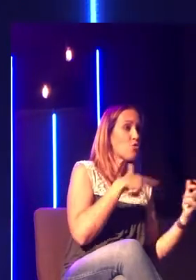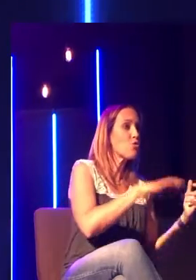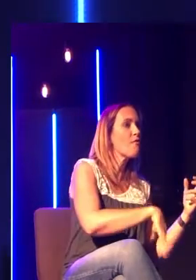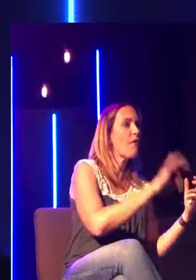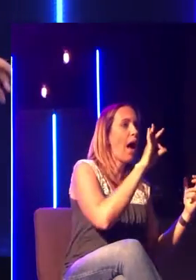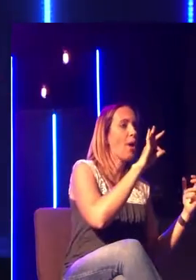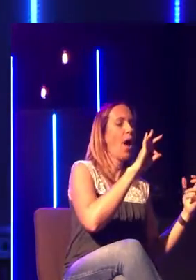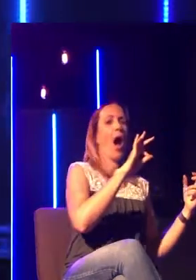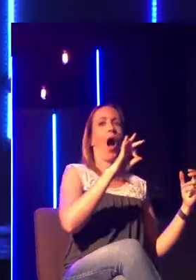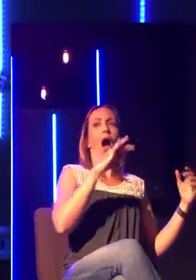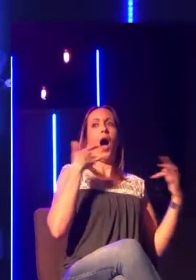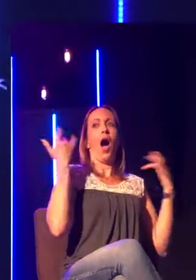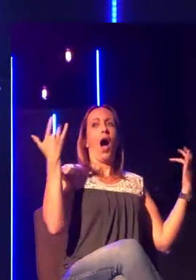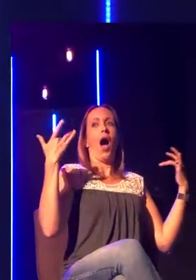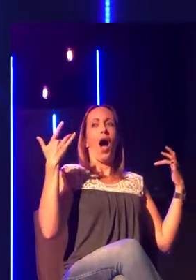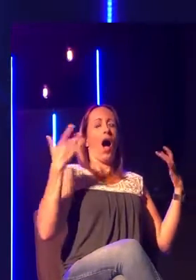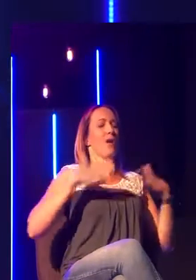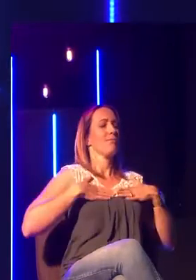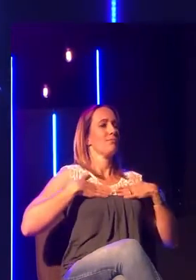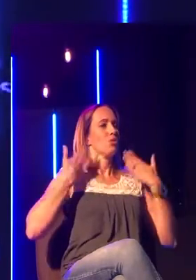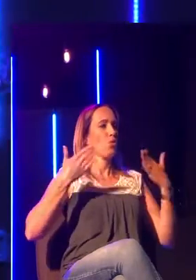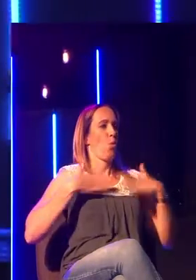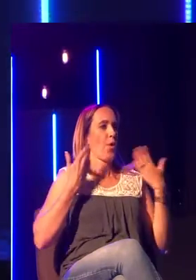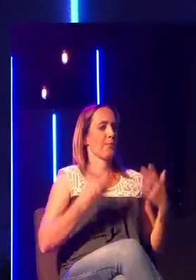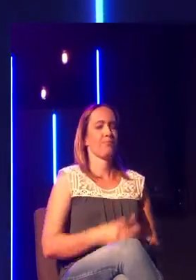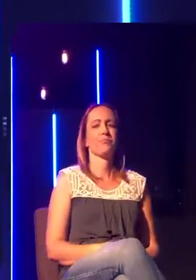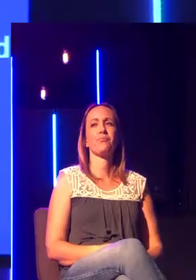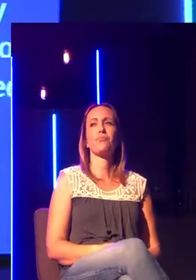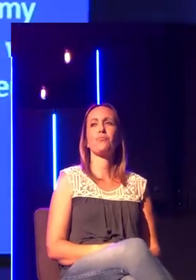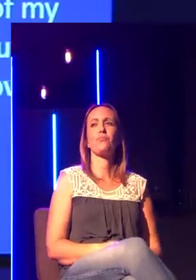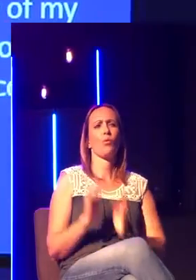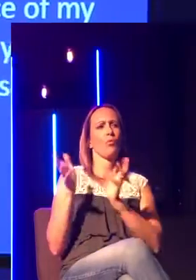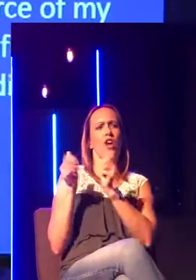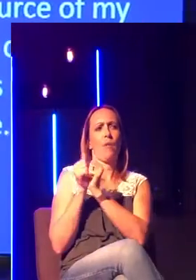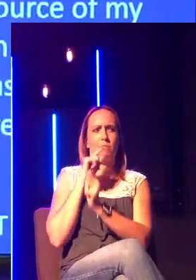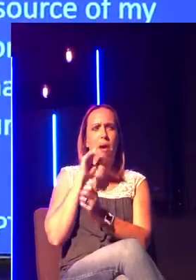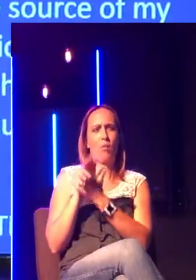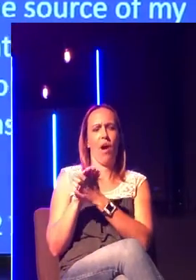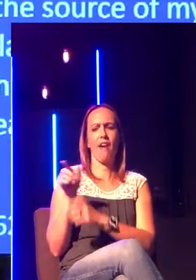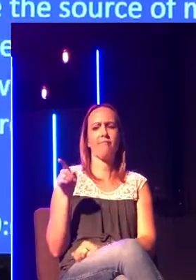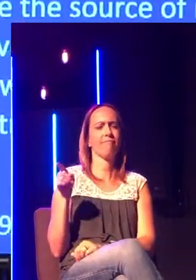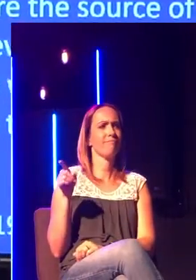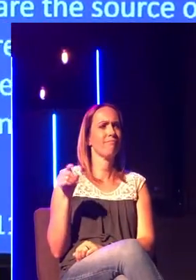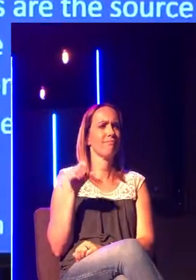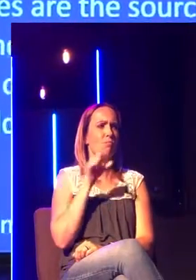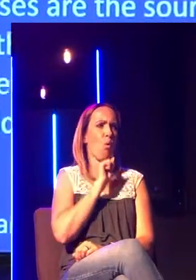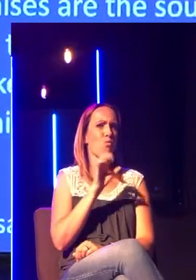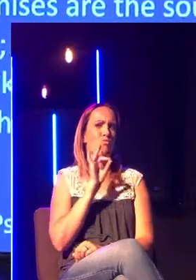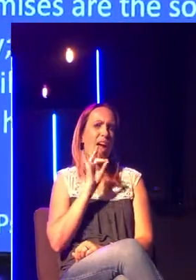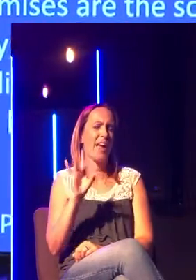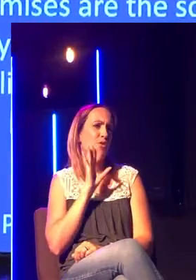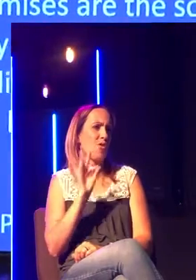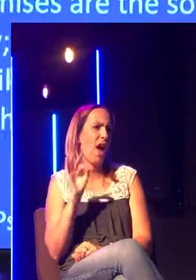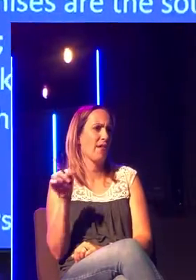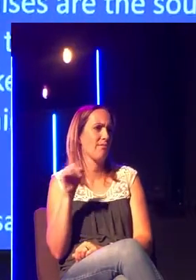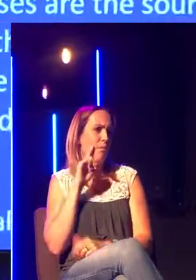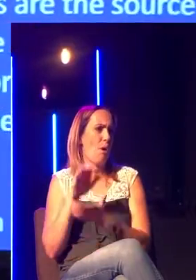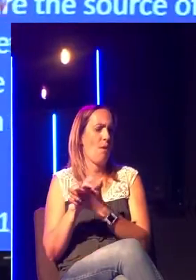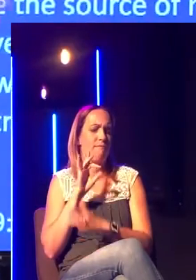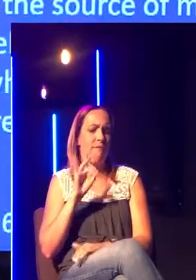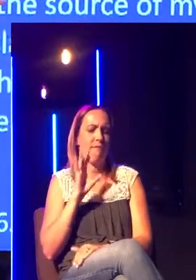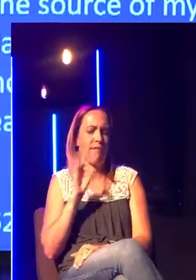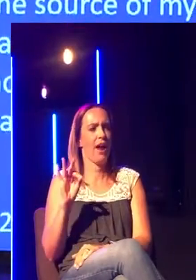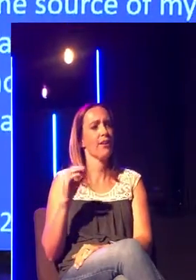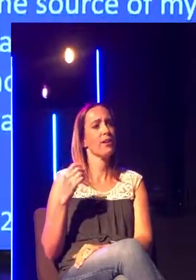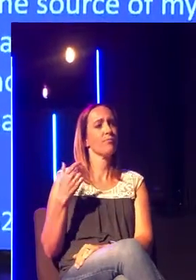brought to you in that moment? I was talking with my wife, and she shares a story. When she was about 8 or 9, she would walk from her house down to like